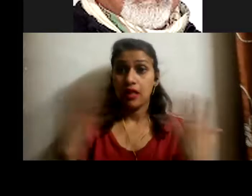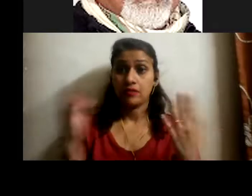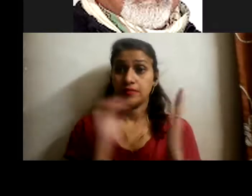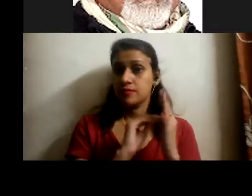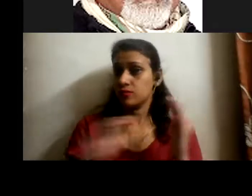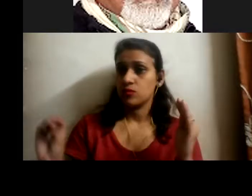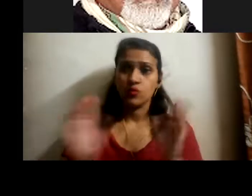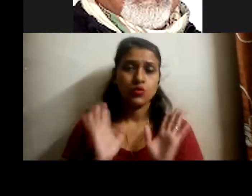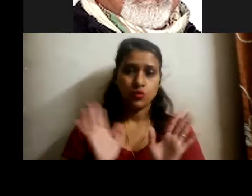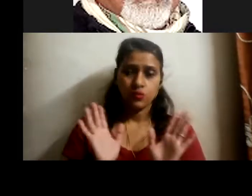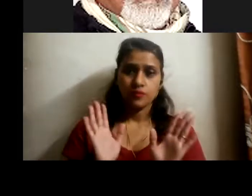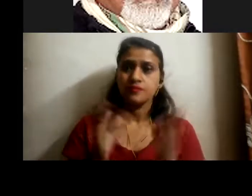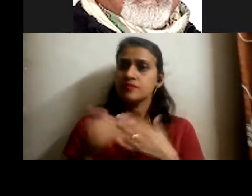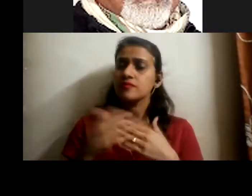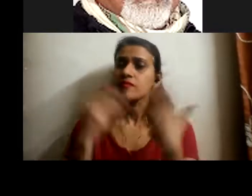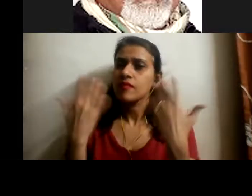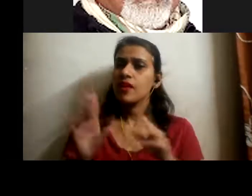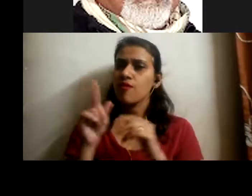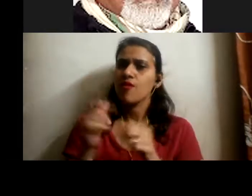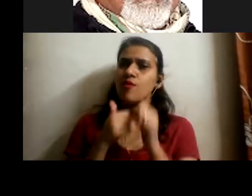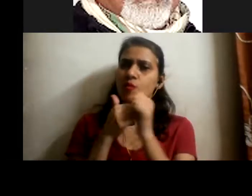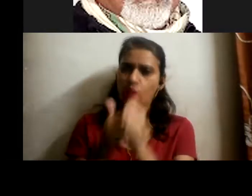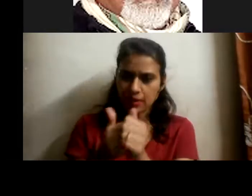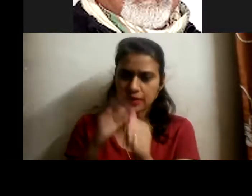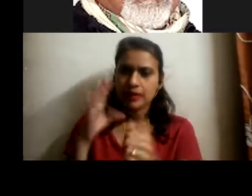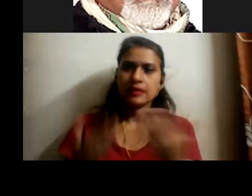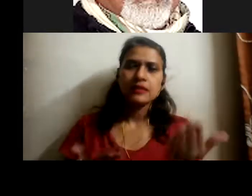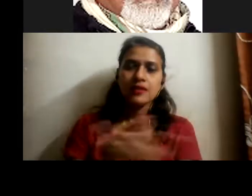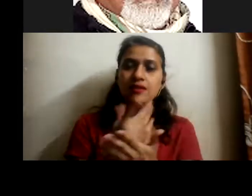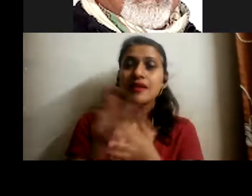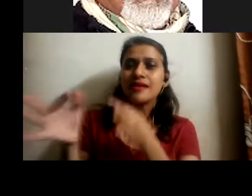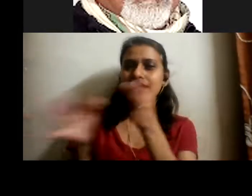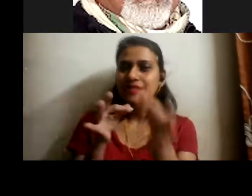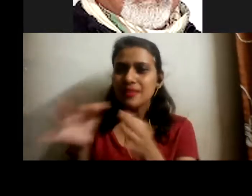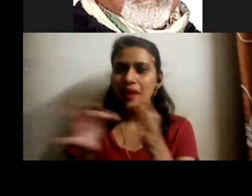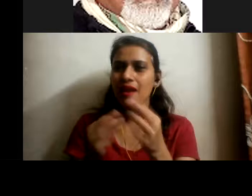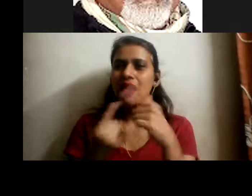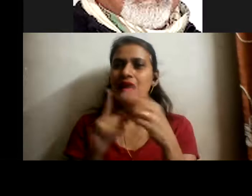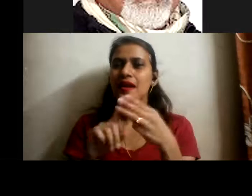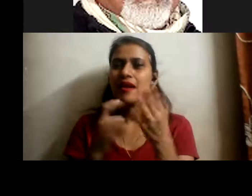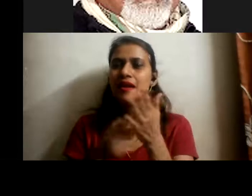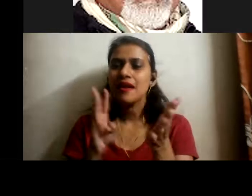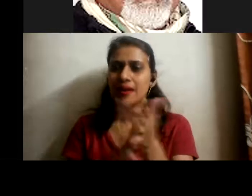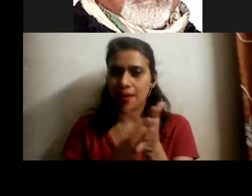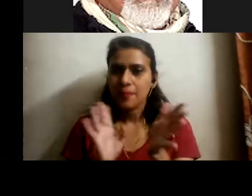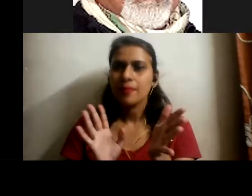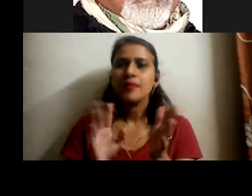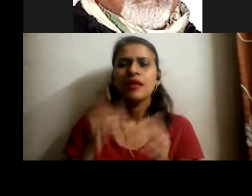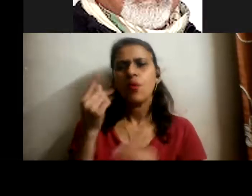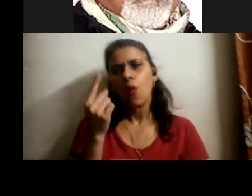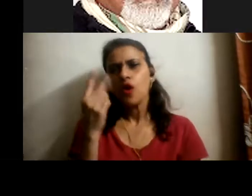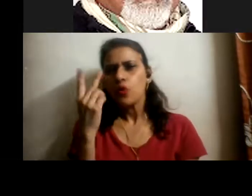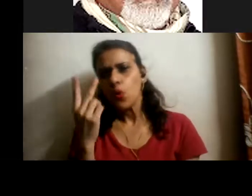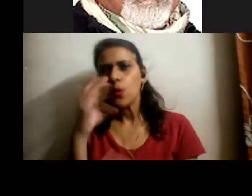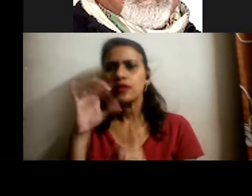the case wherever you're using a particular case, and if you want to explain a particular term, you can use in 1 or 2 citations. You can, I mean, 1 or